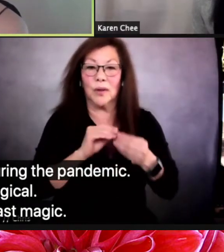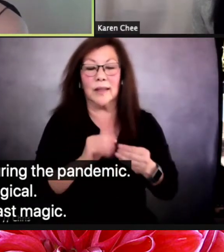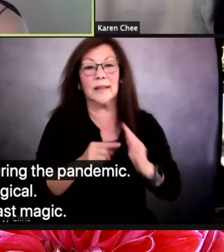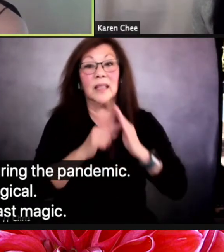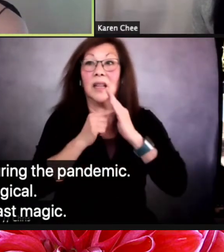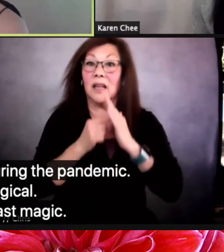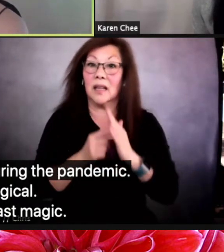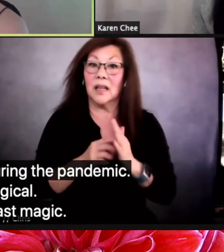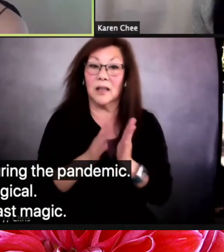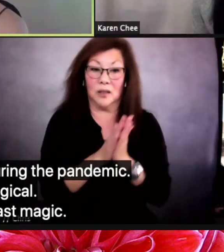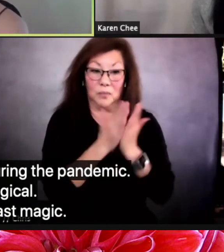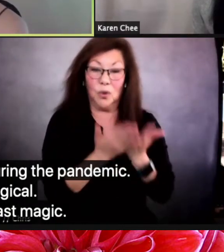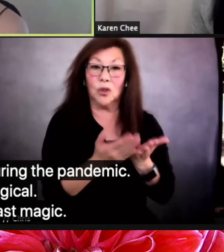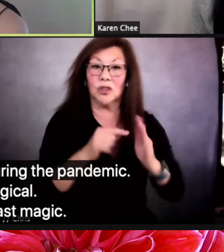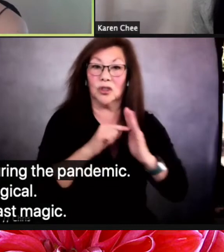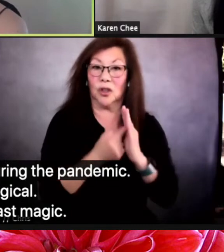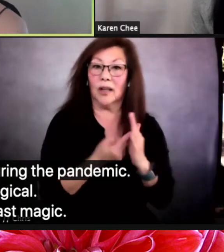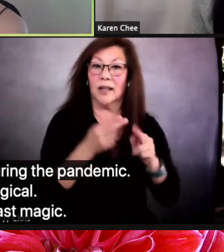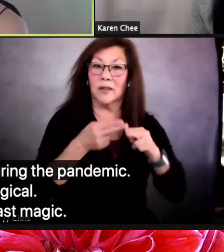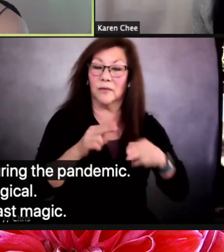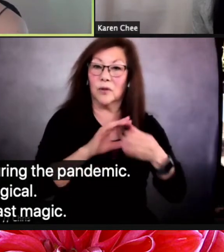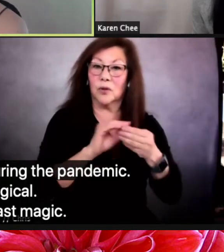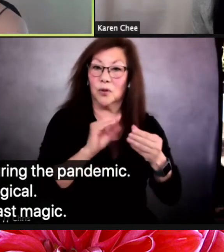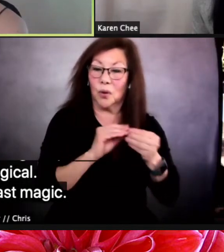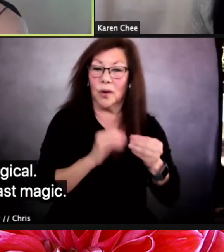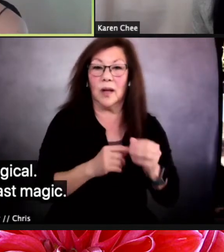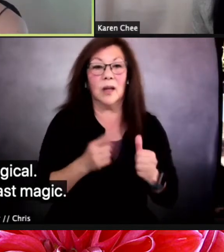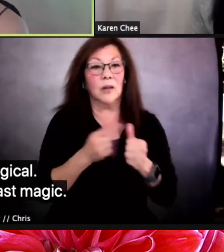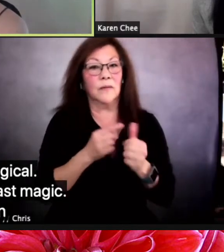story. So the first chapter,